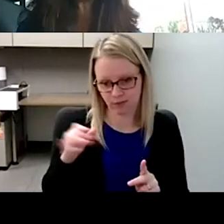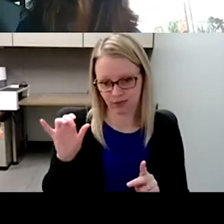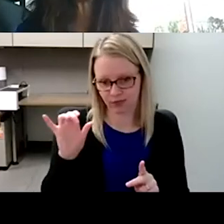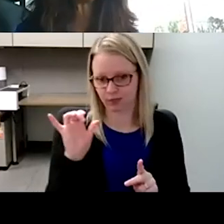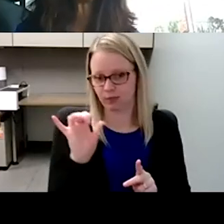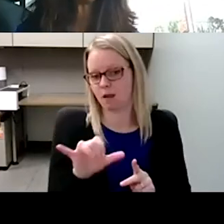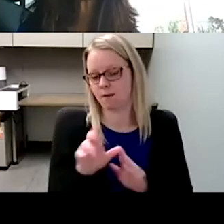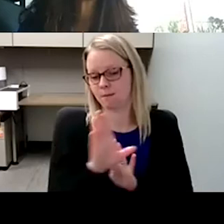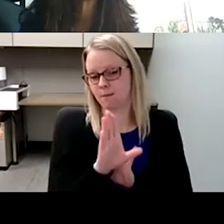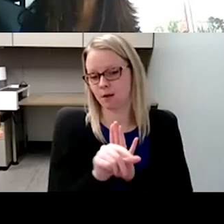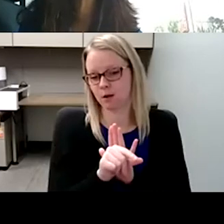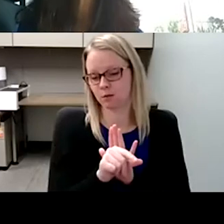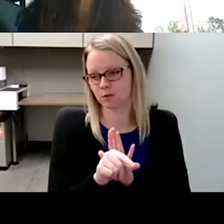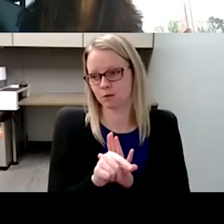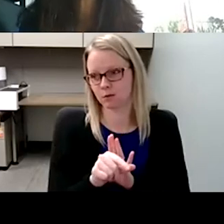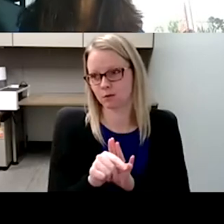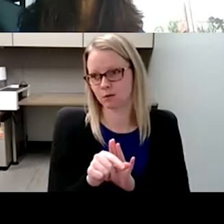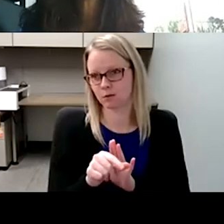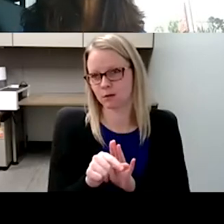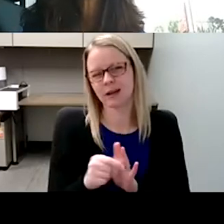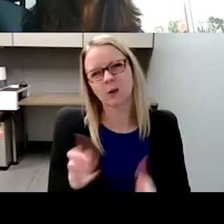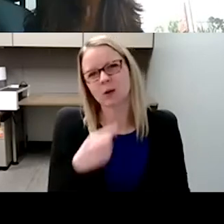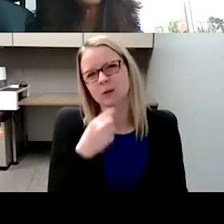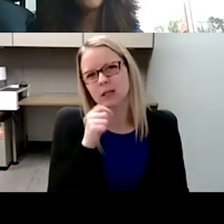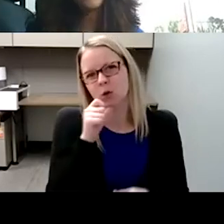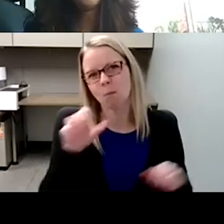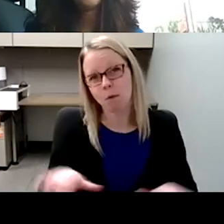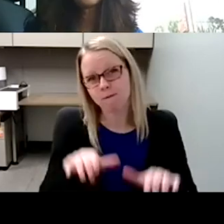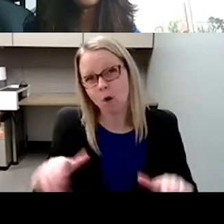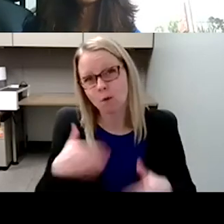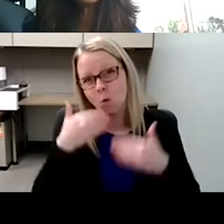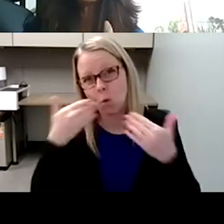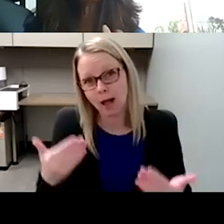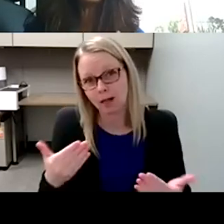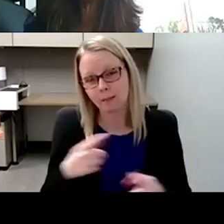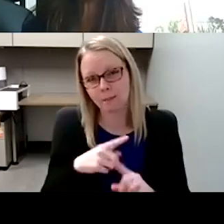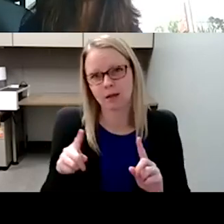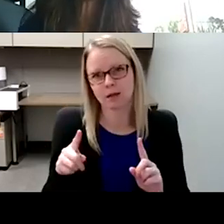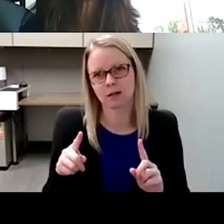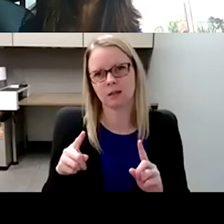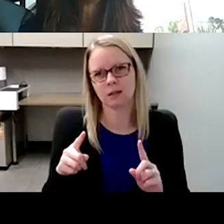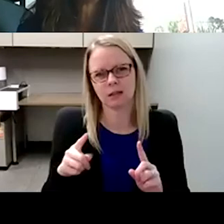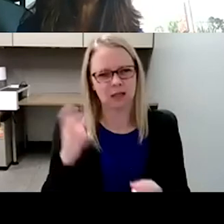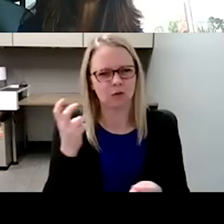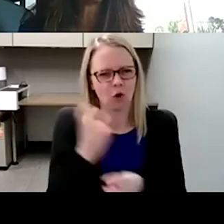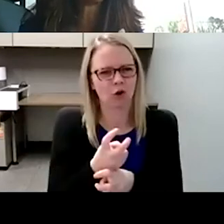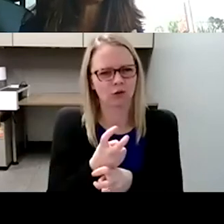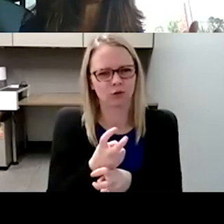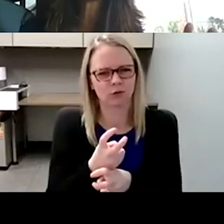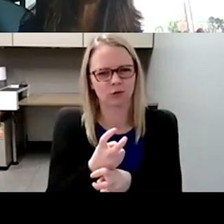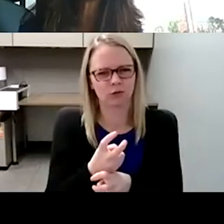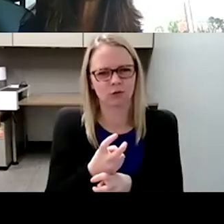I don't want to say don't perform as well, but it's not as easy for them. It's a lot easier